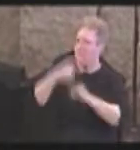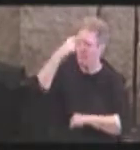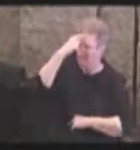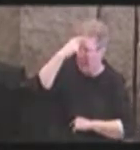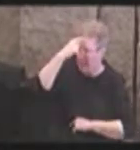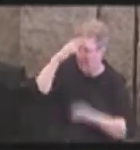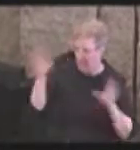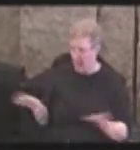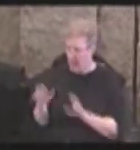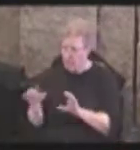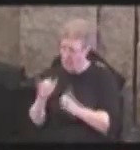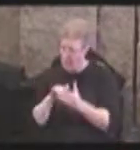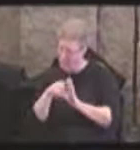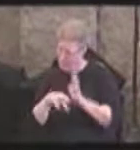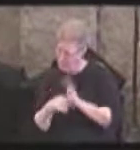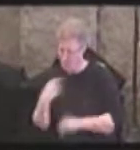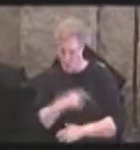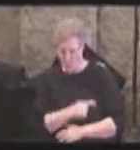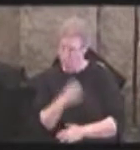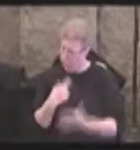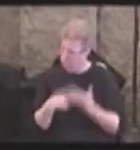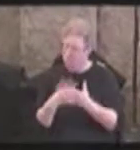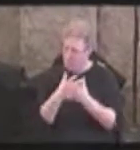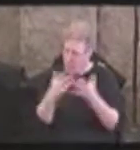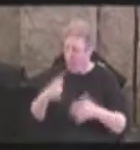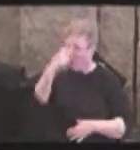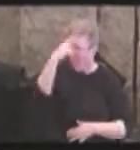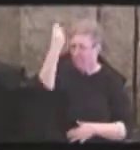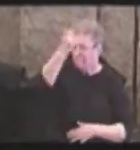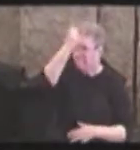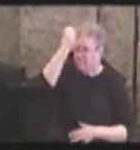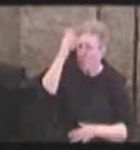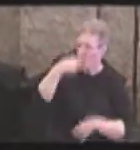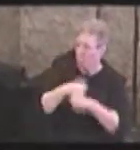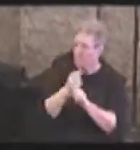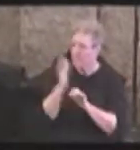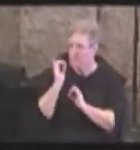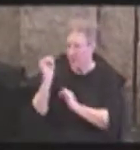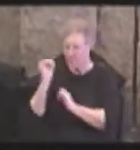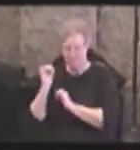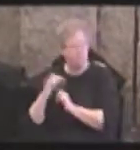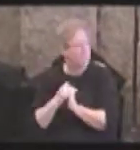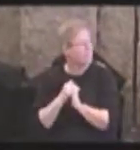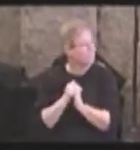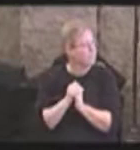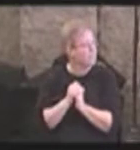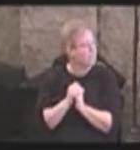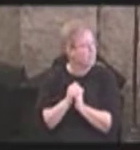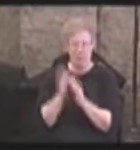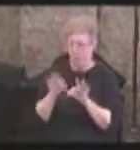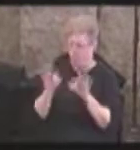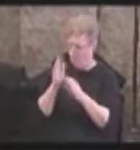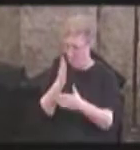here. Thoughts held in mind produce after their own kind. We've heard that, we've said that. The important piece of that lesson, though,